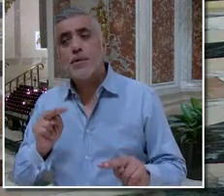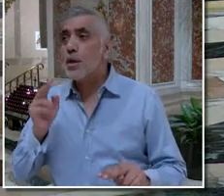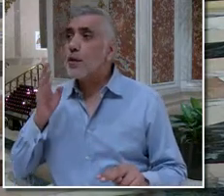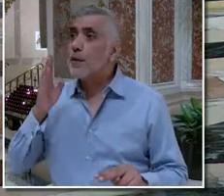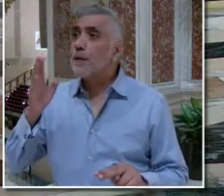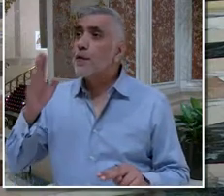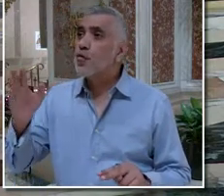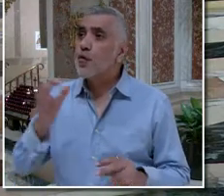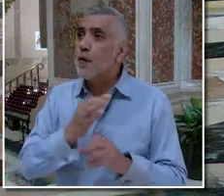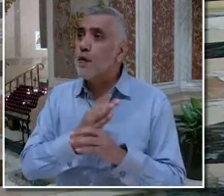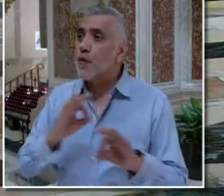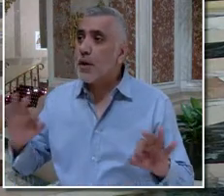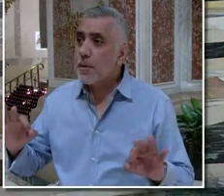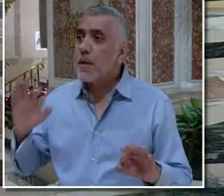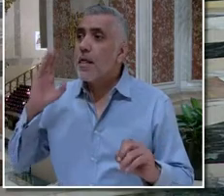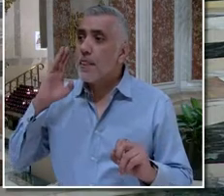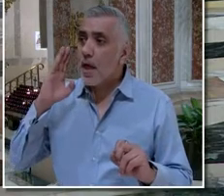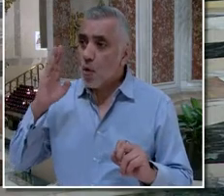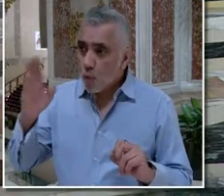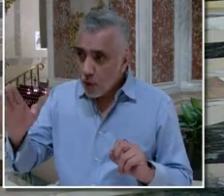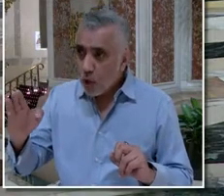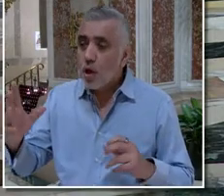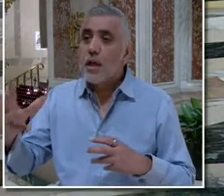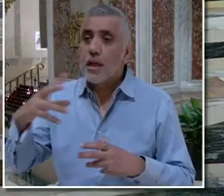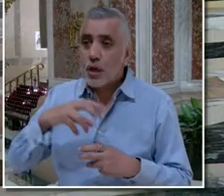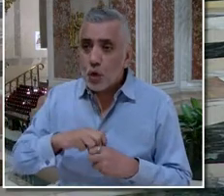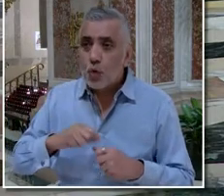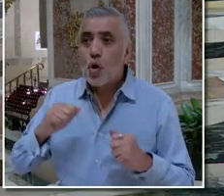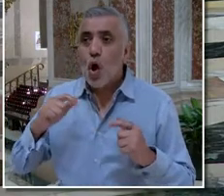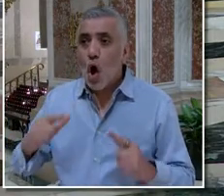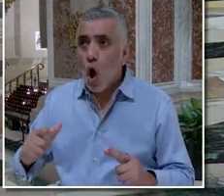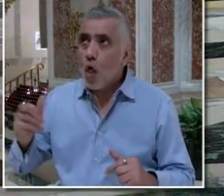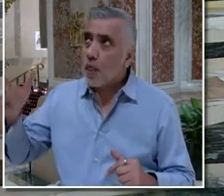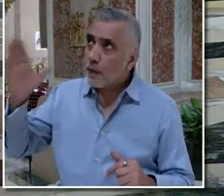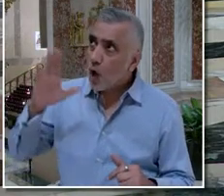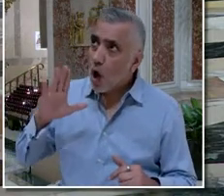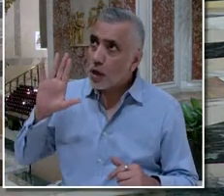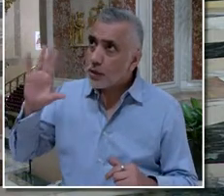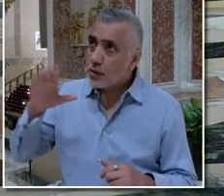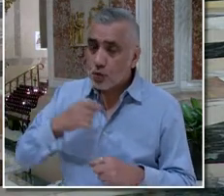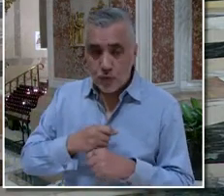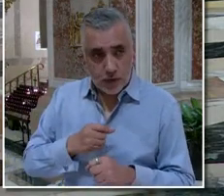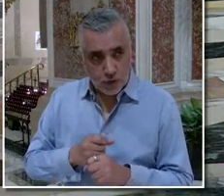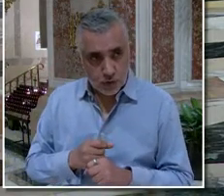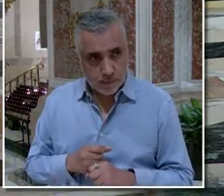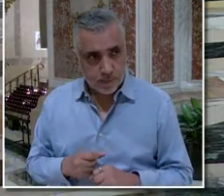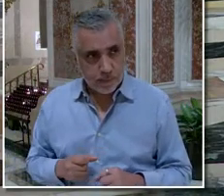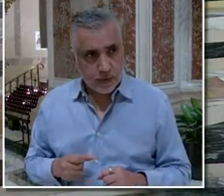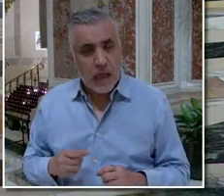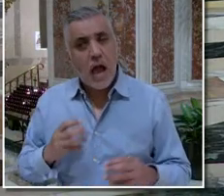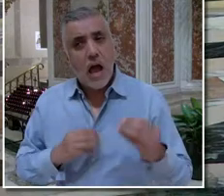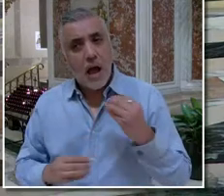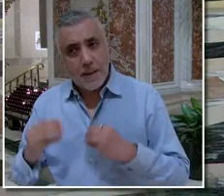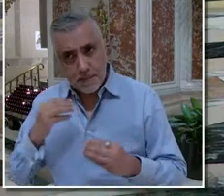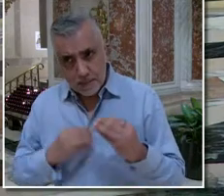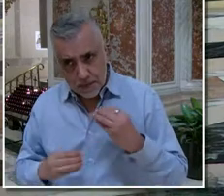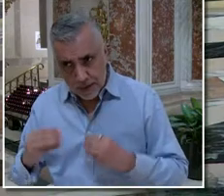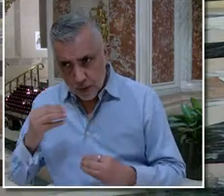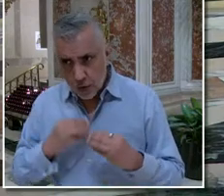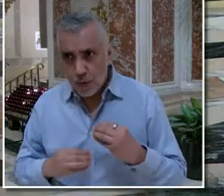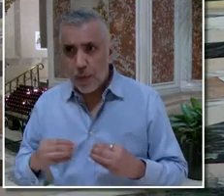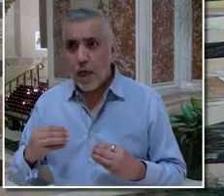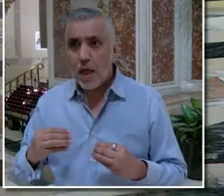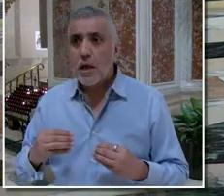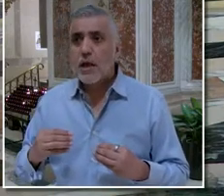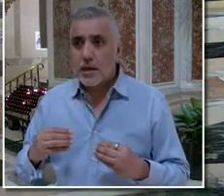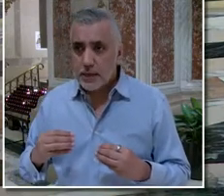freedom that will ultimately include all of God's creation. A meal that recalled